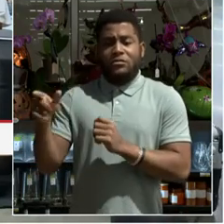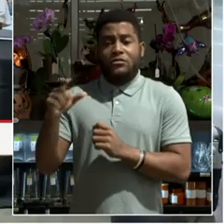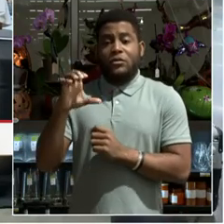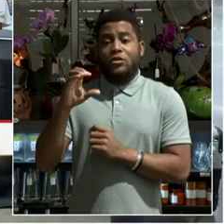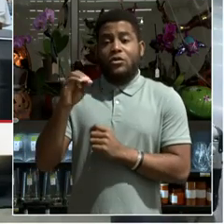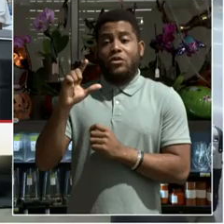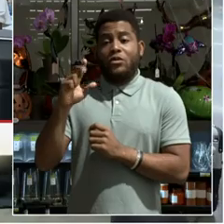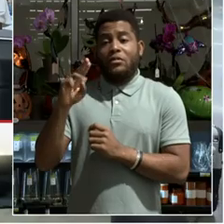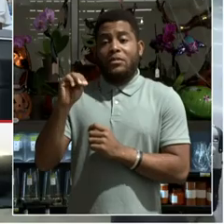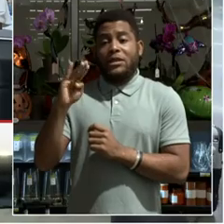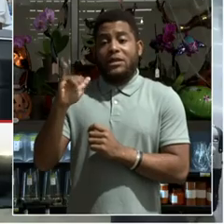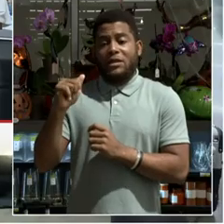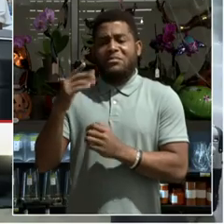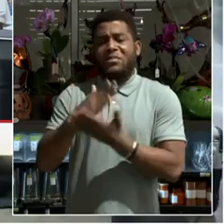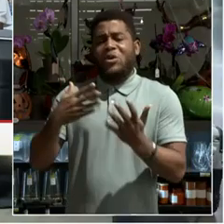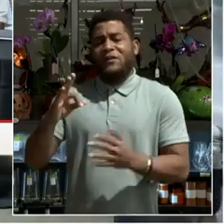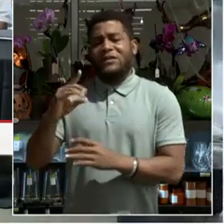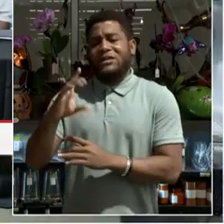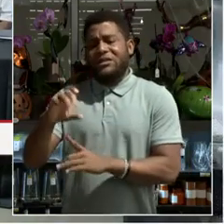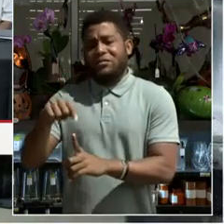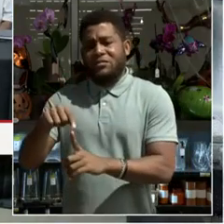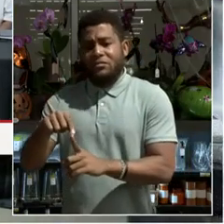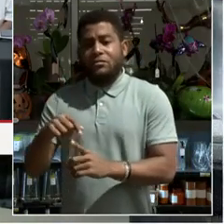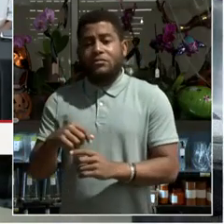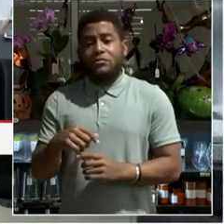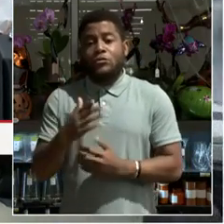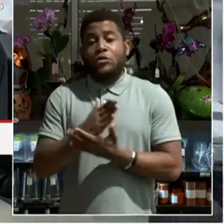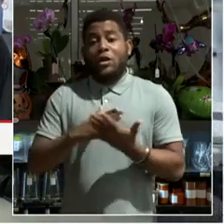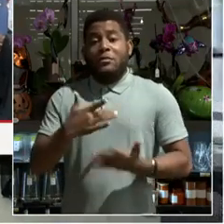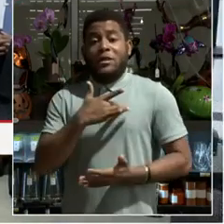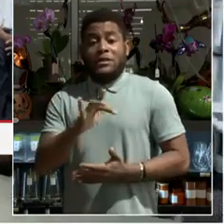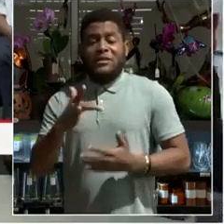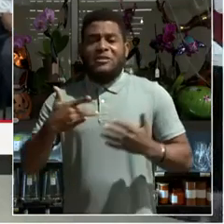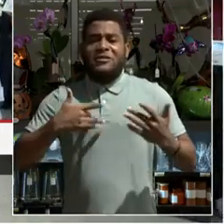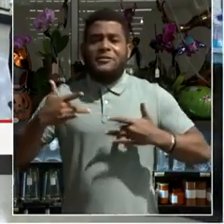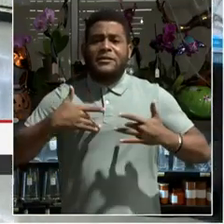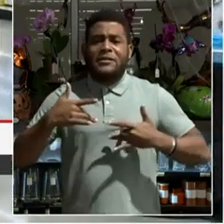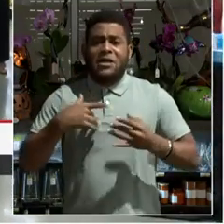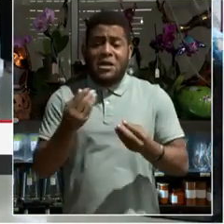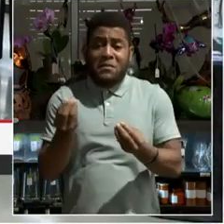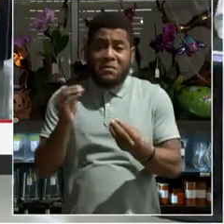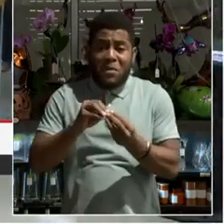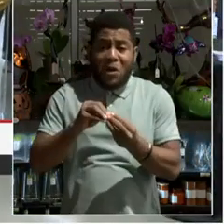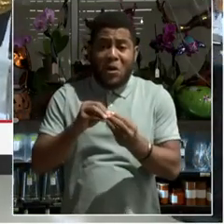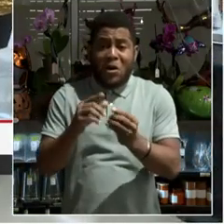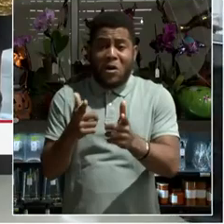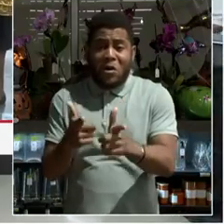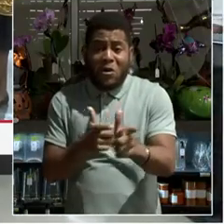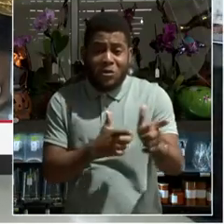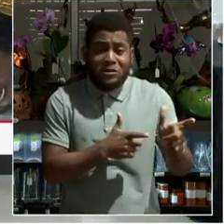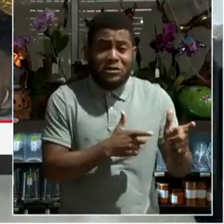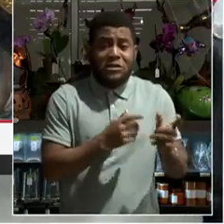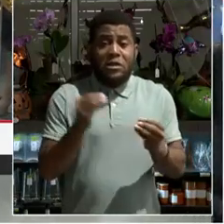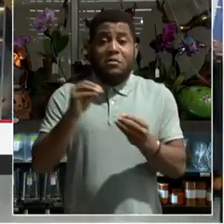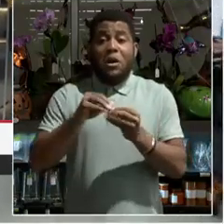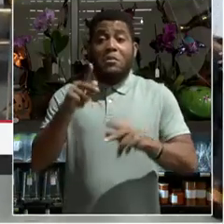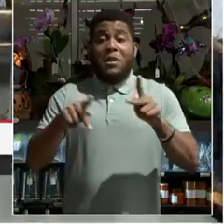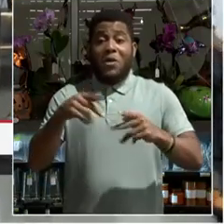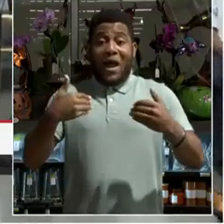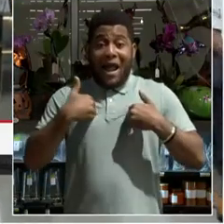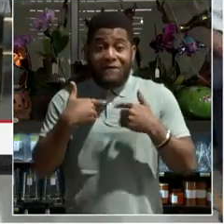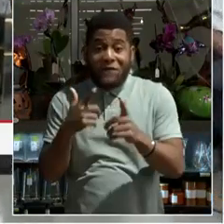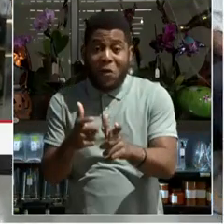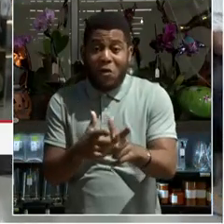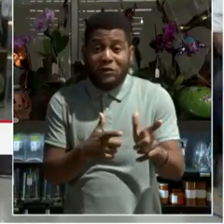about some trends of concern. More guns, more people carrying guns, less